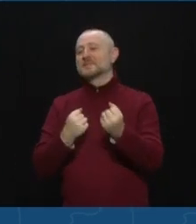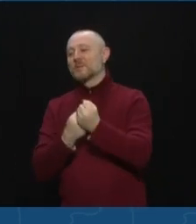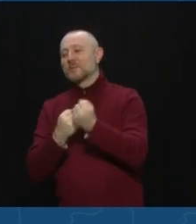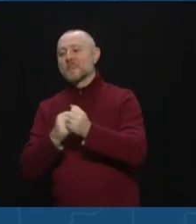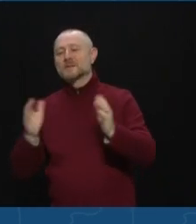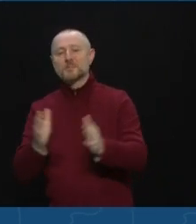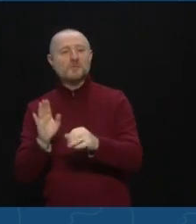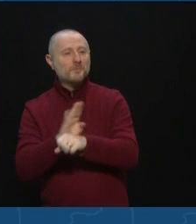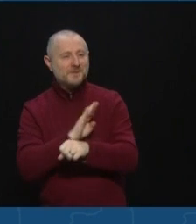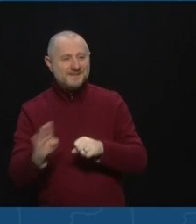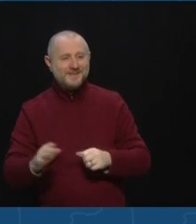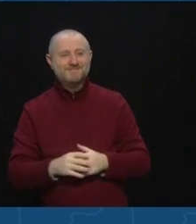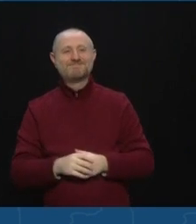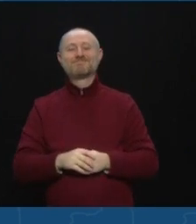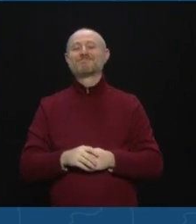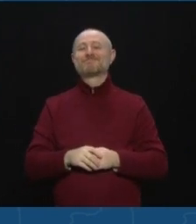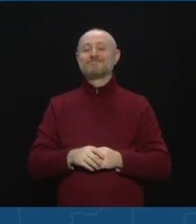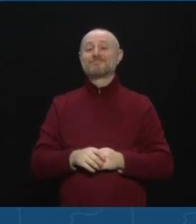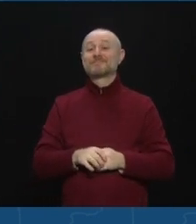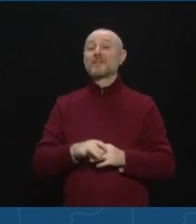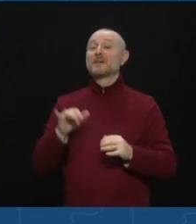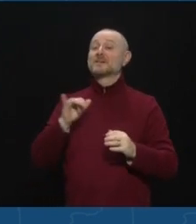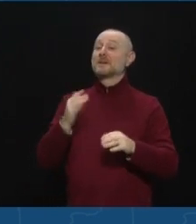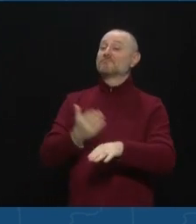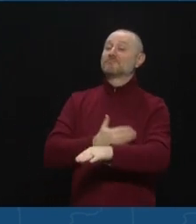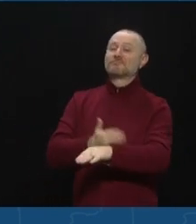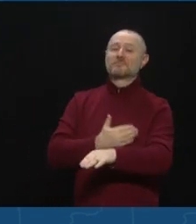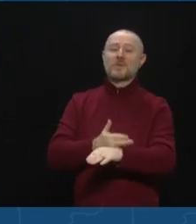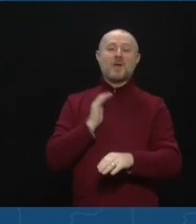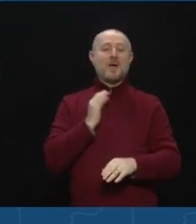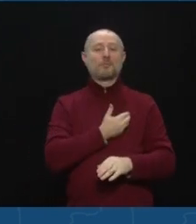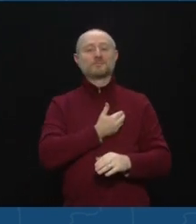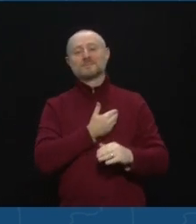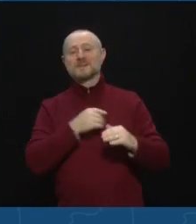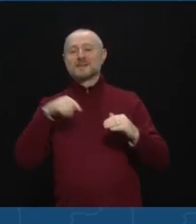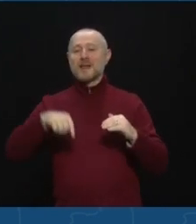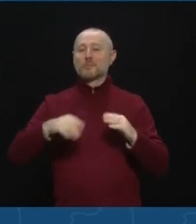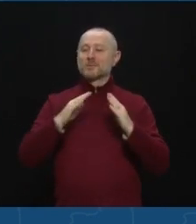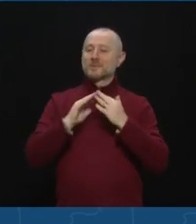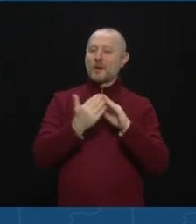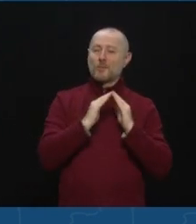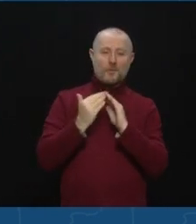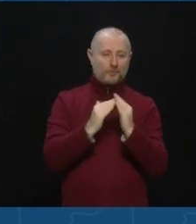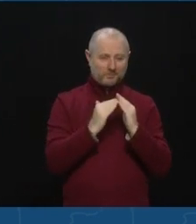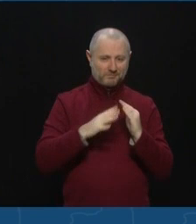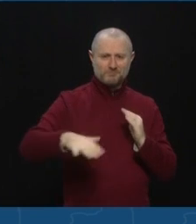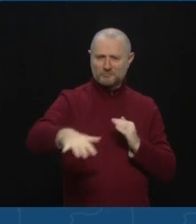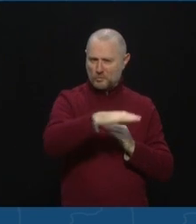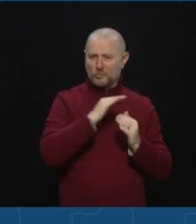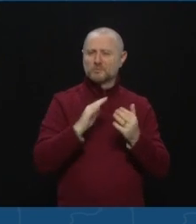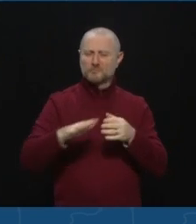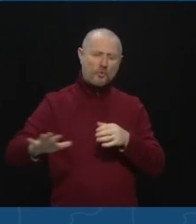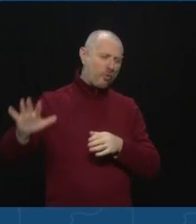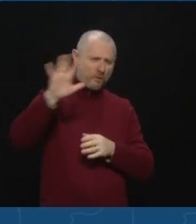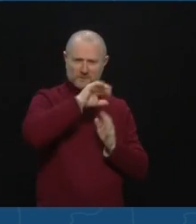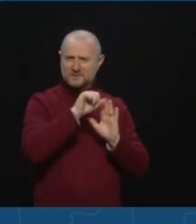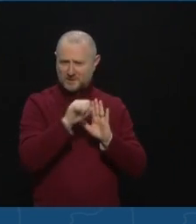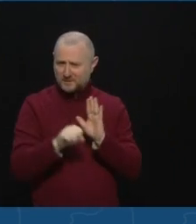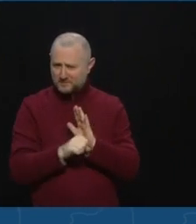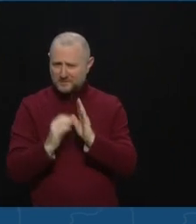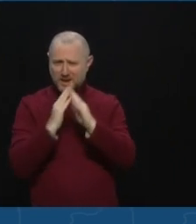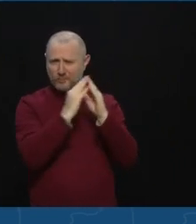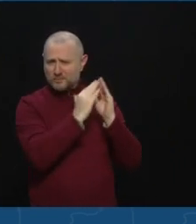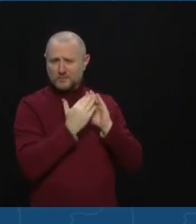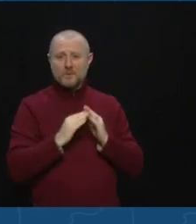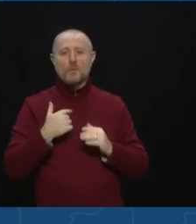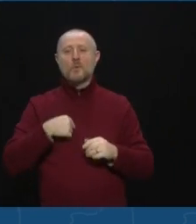and the revitalization of downtowns across the state, so we can be the most worker-friendly and business-friendly state in the nation, with